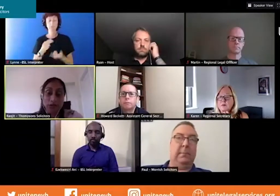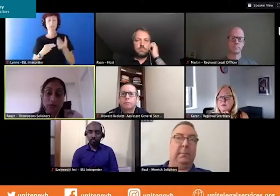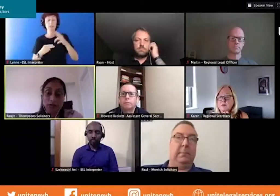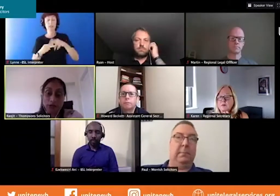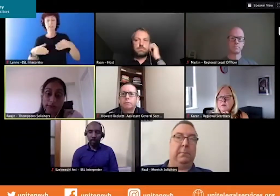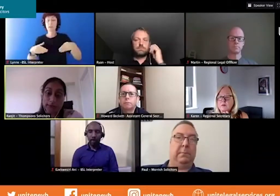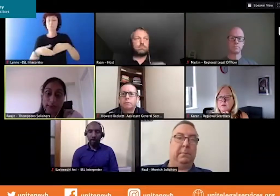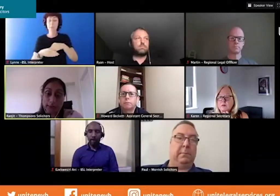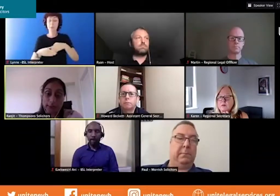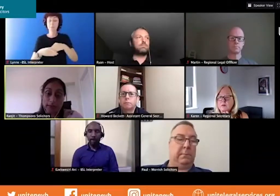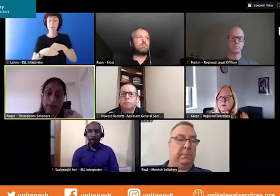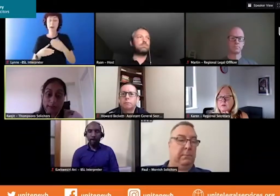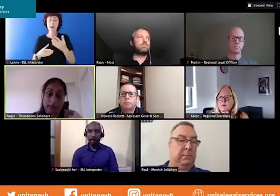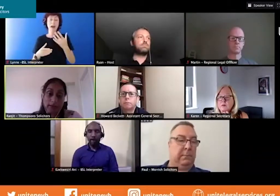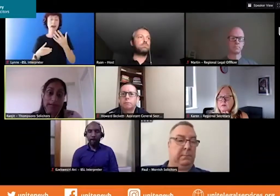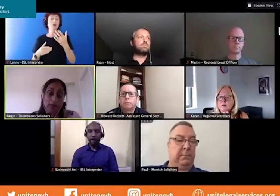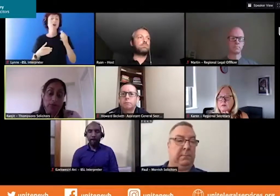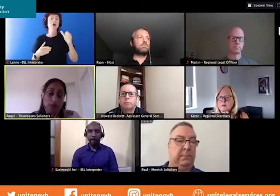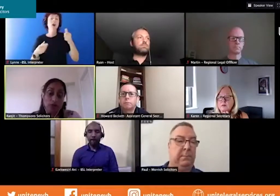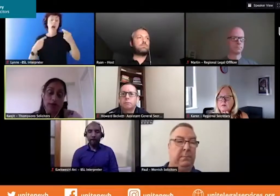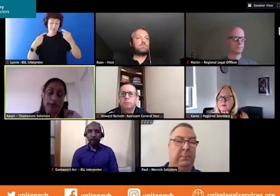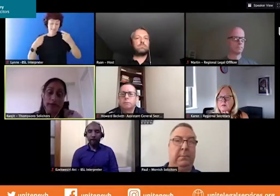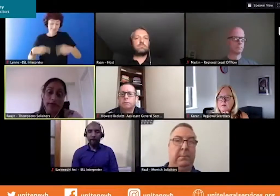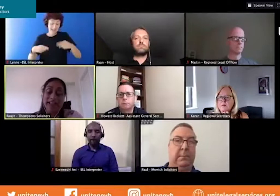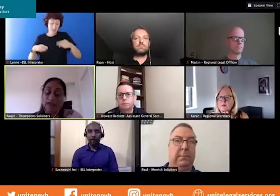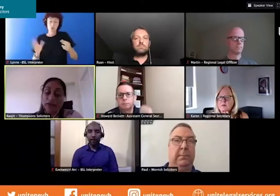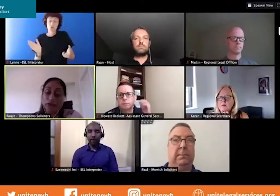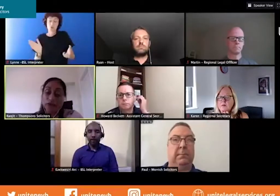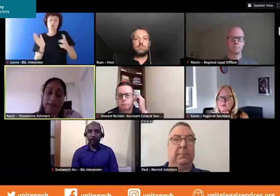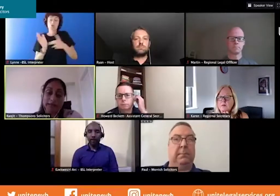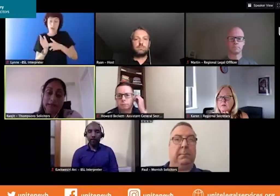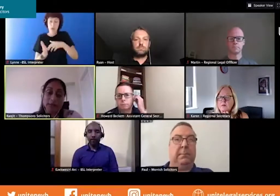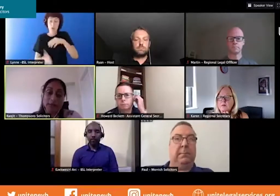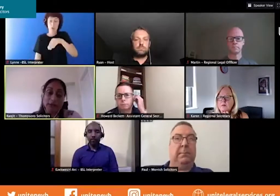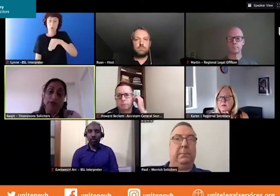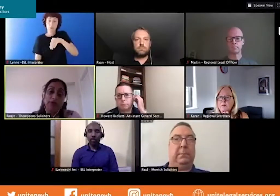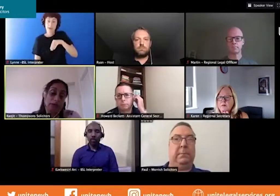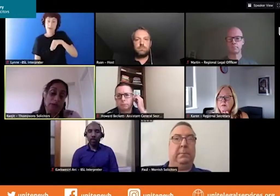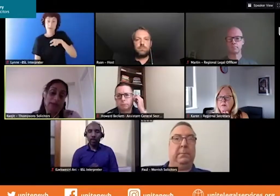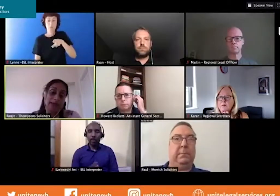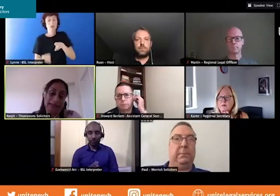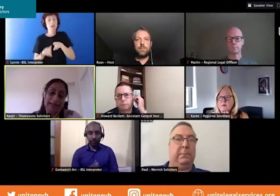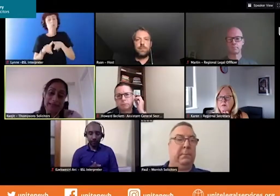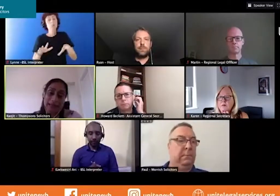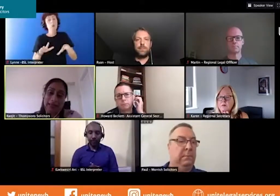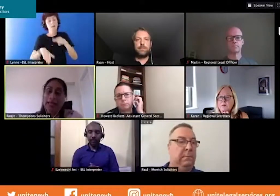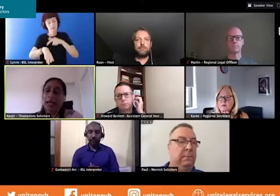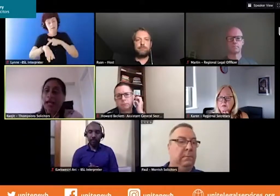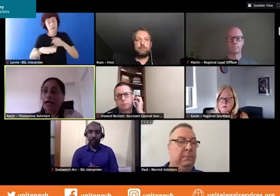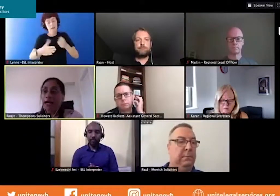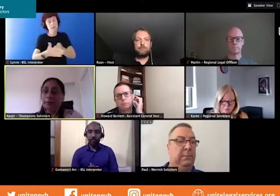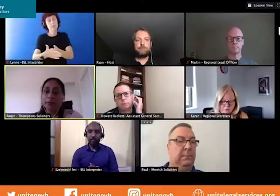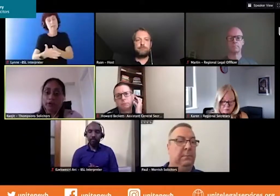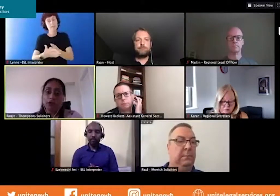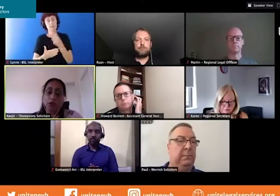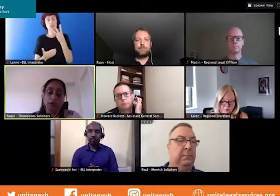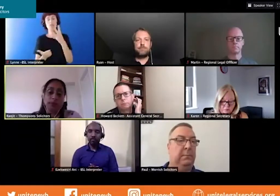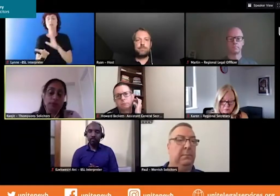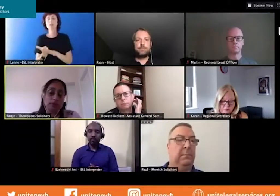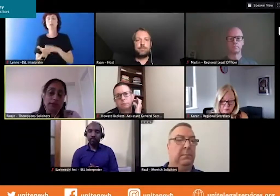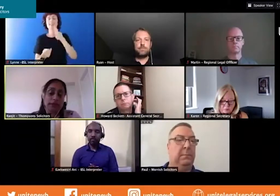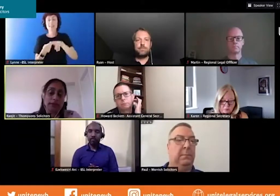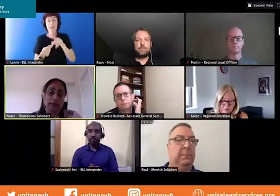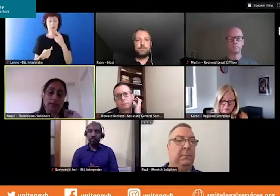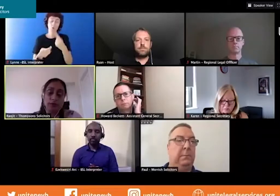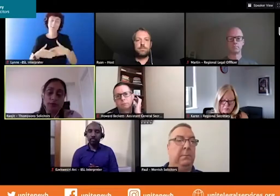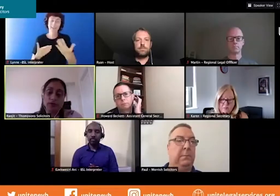contractual redundancy payment, if they would also have a very strict limitation period of 3 months less a day. But you can only pursue those